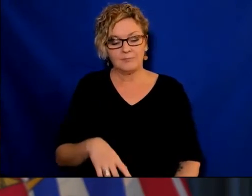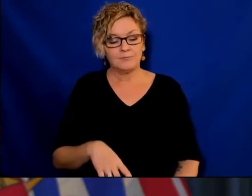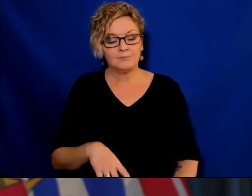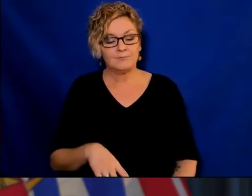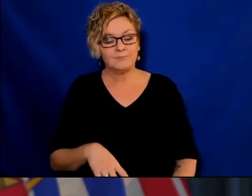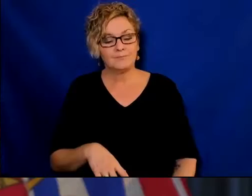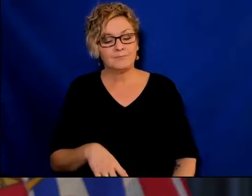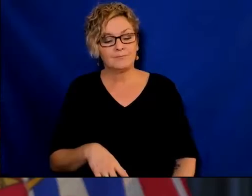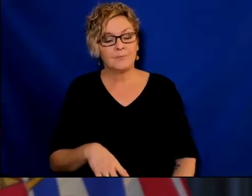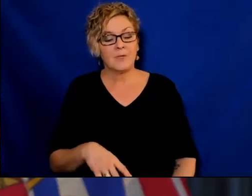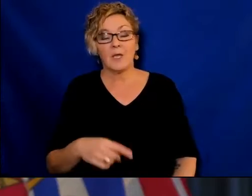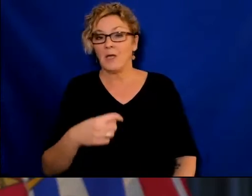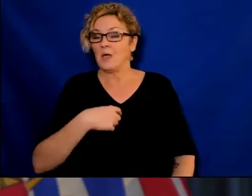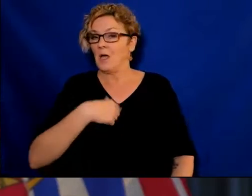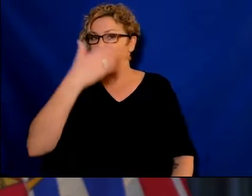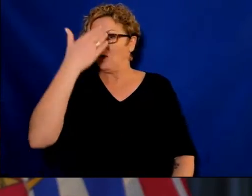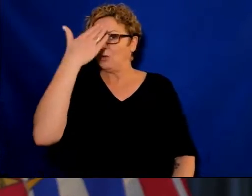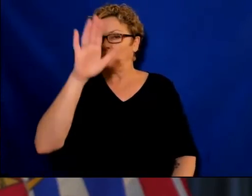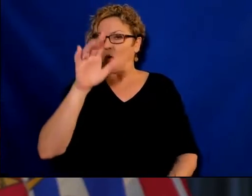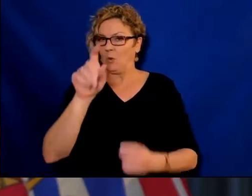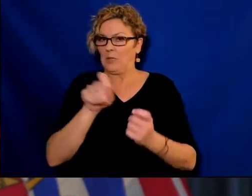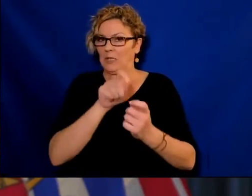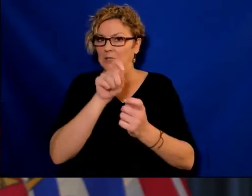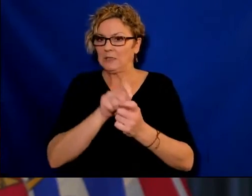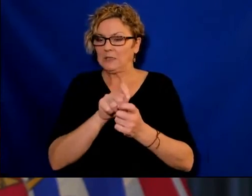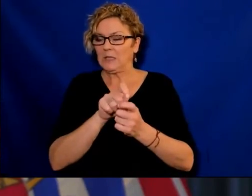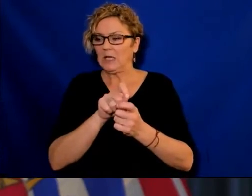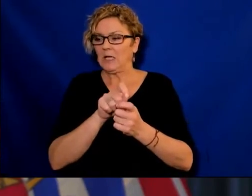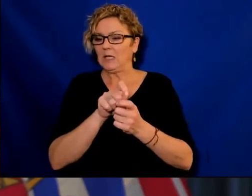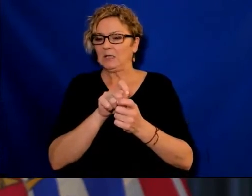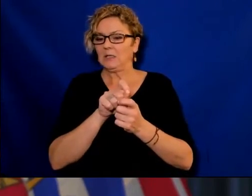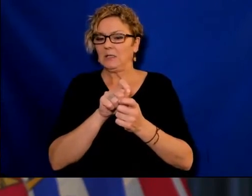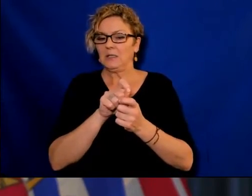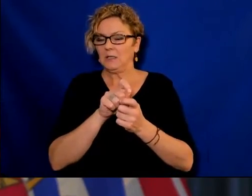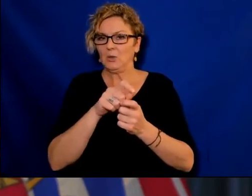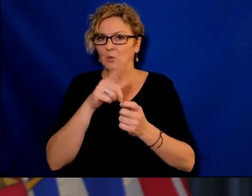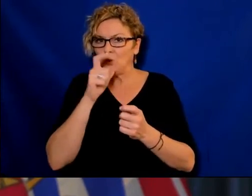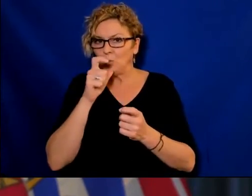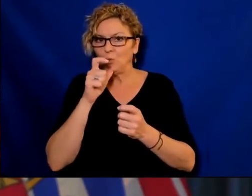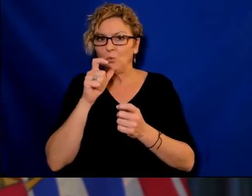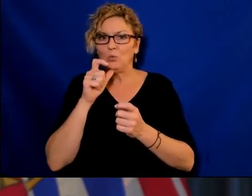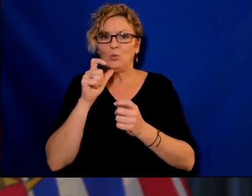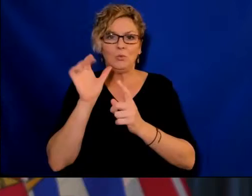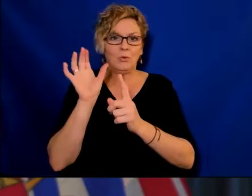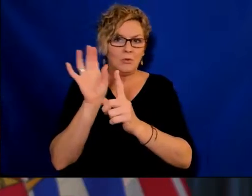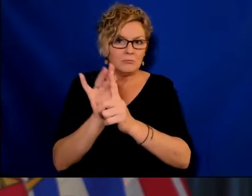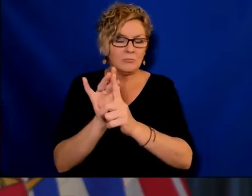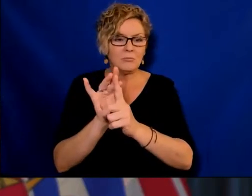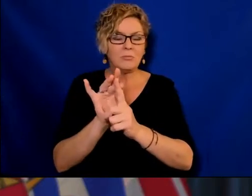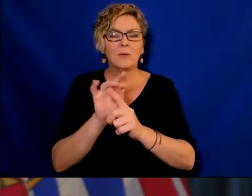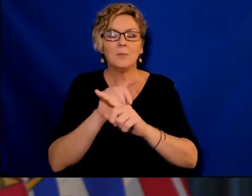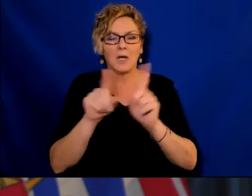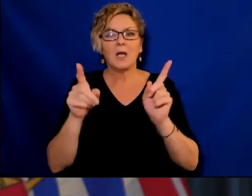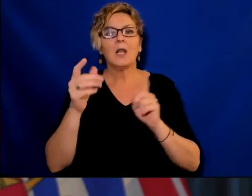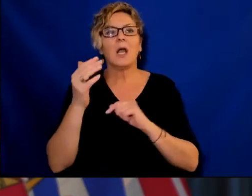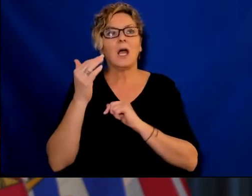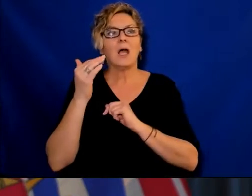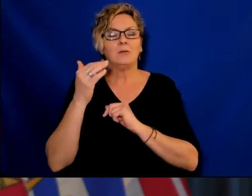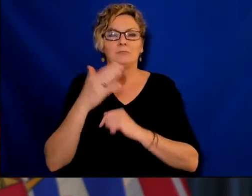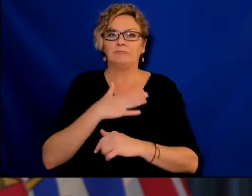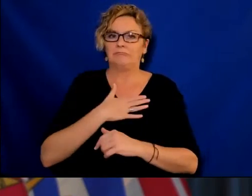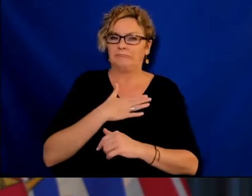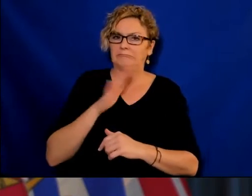that the initial exposures were from a community exposure, and then there was transmission in the school